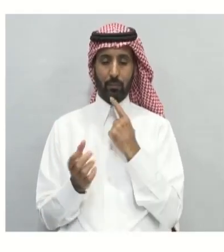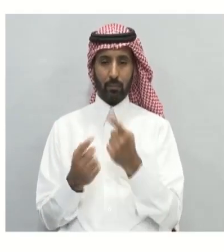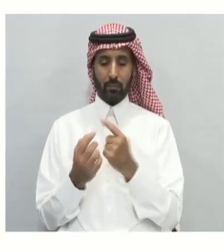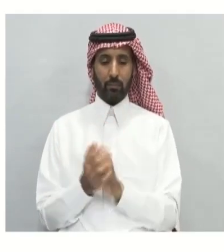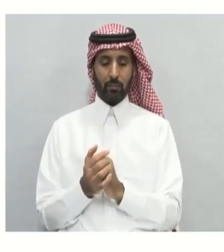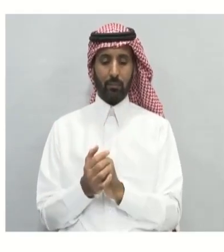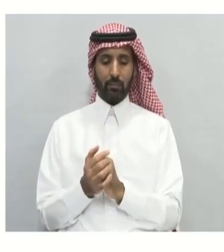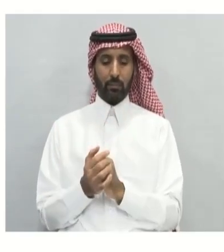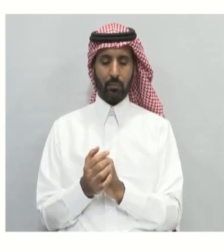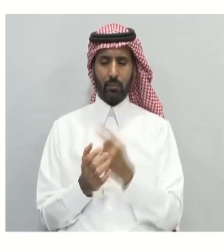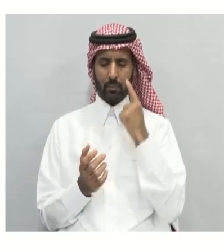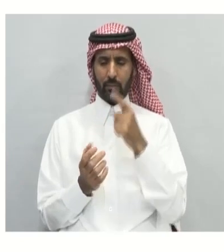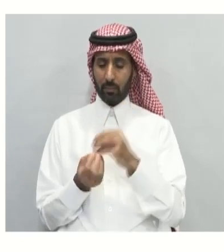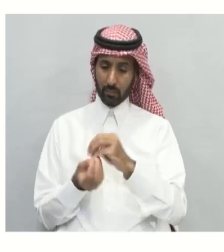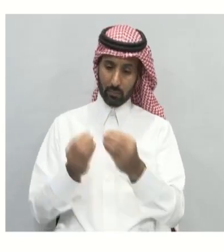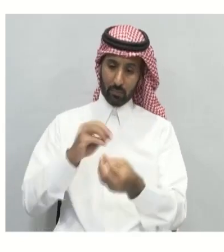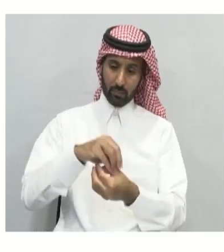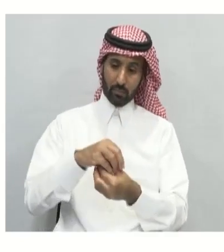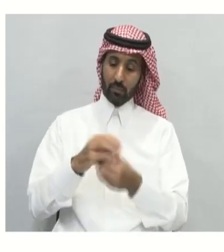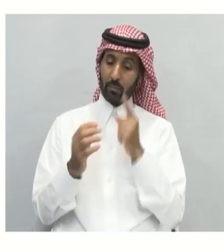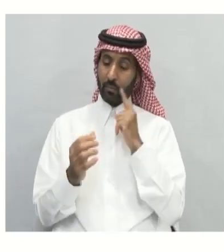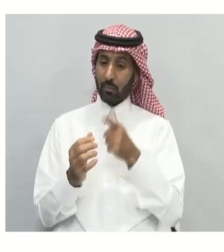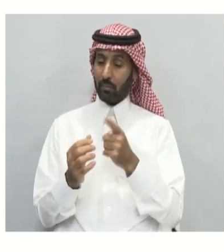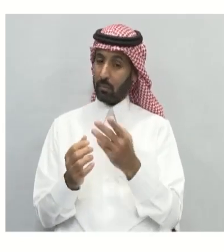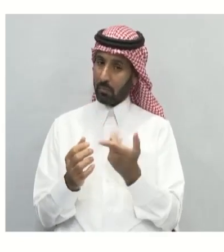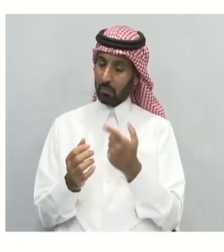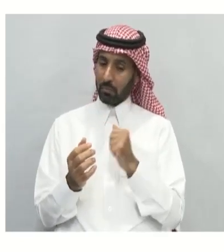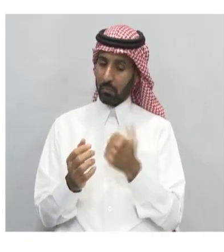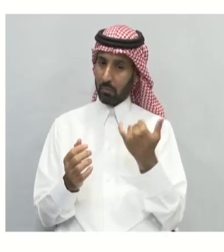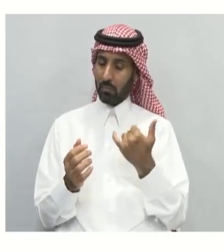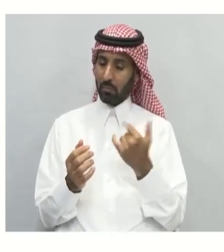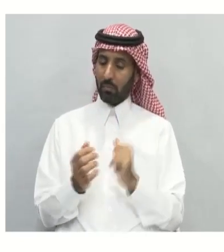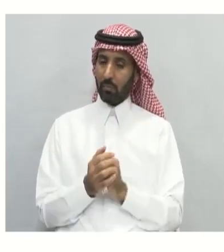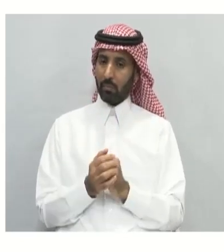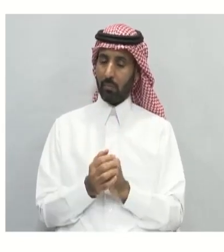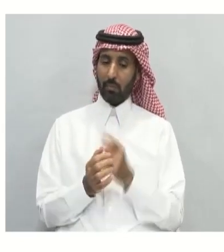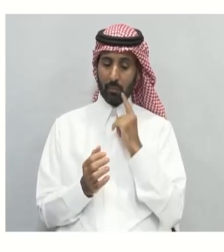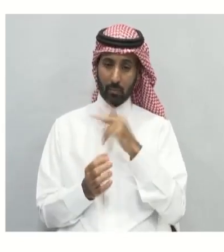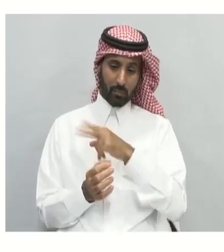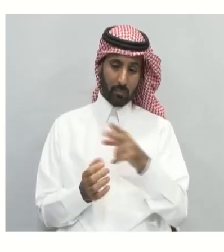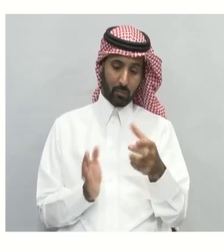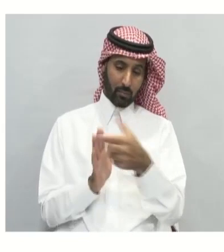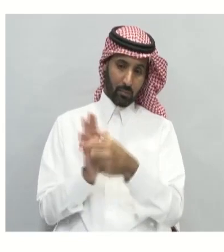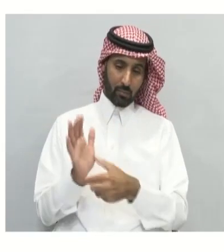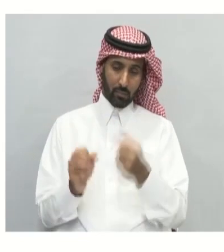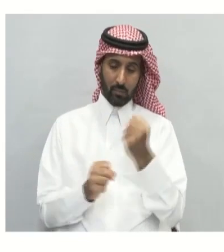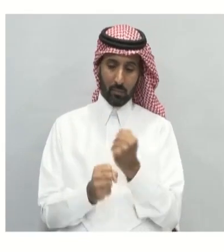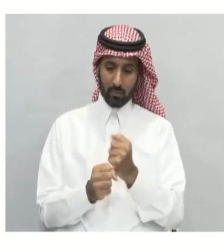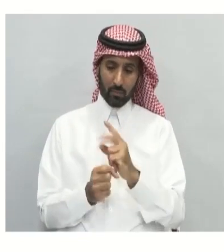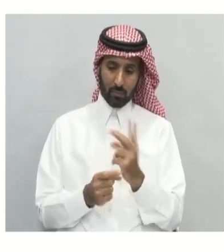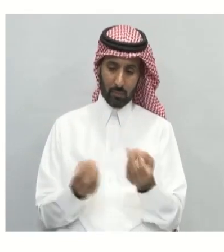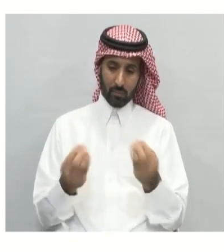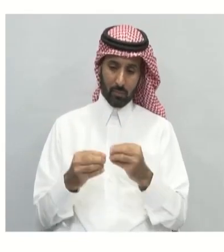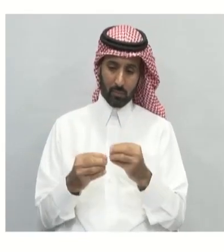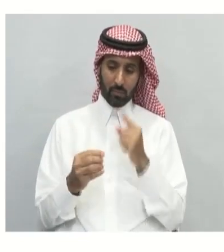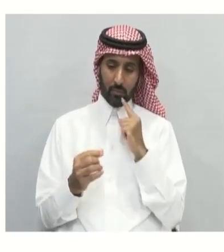conversation. Change forms when appropriate. You will use different reporting verbs. It's not